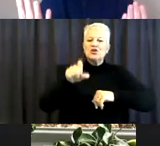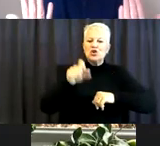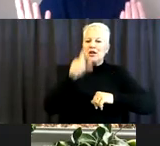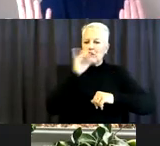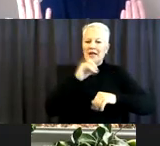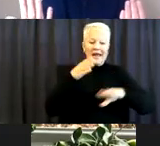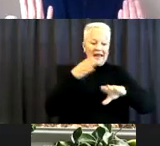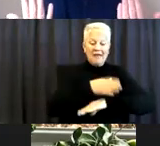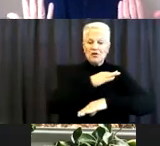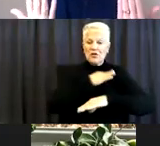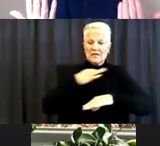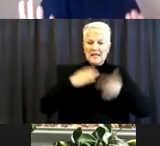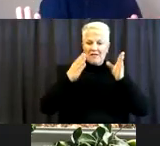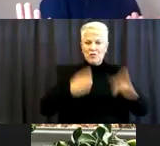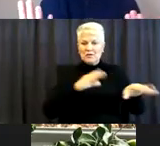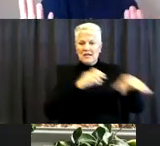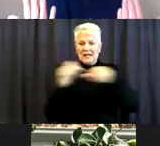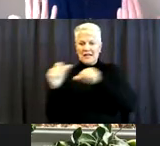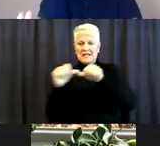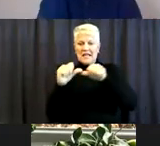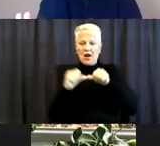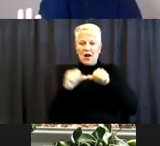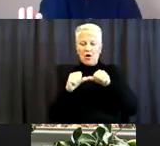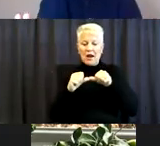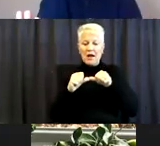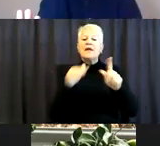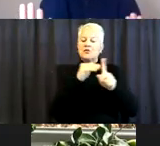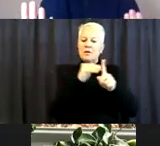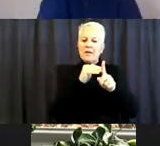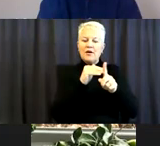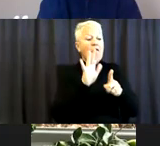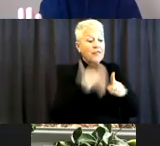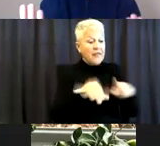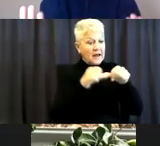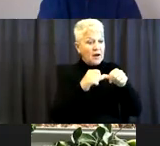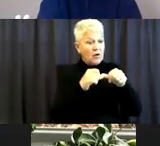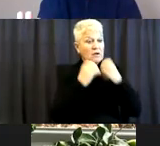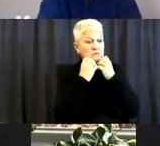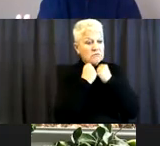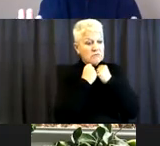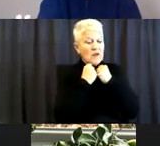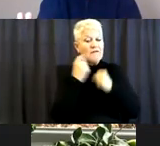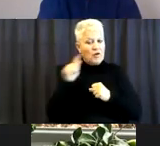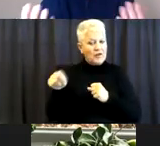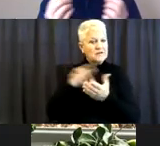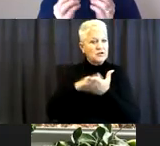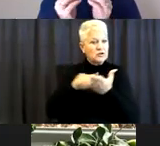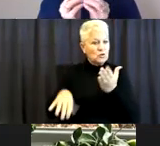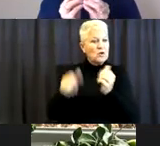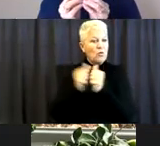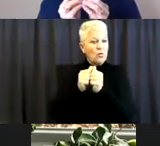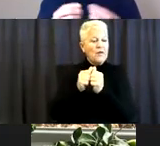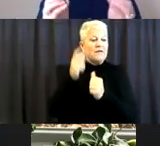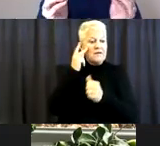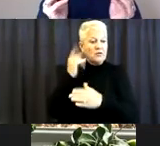leaves that area, so that we're reminded that that's a respected area and it's a work area for that child with visual impairments that we need to keep